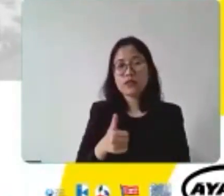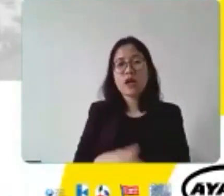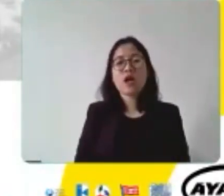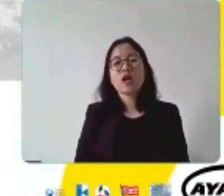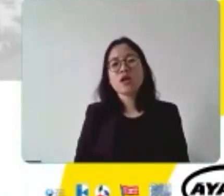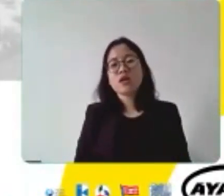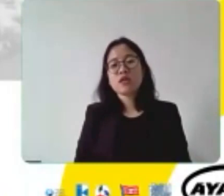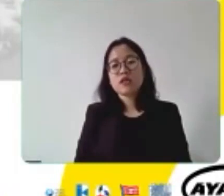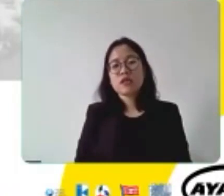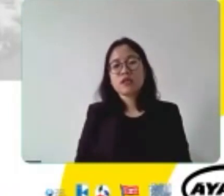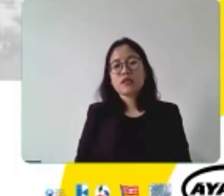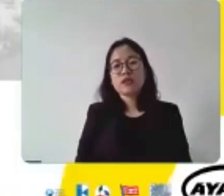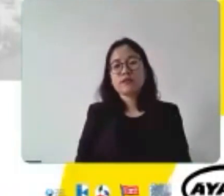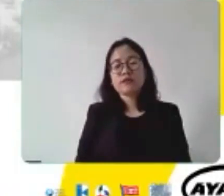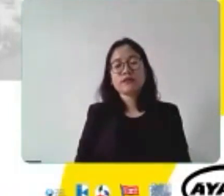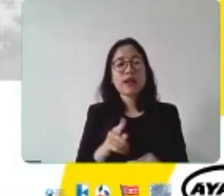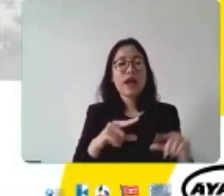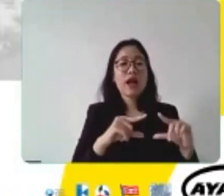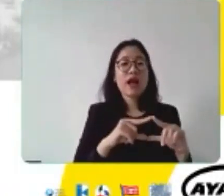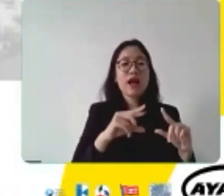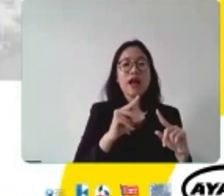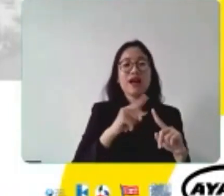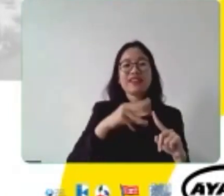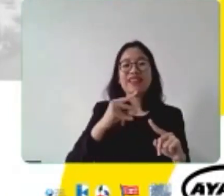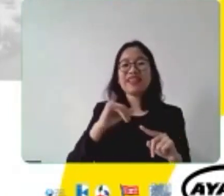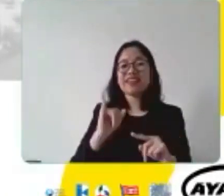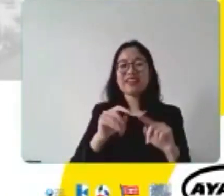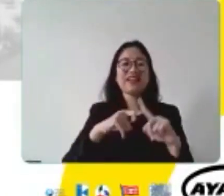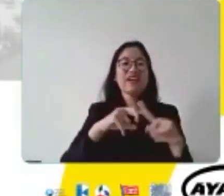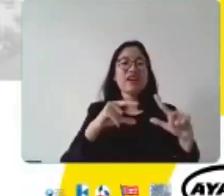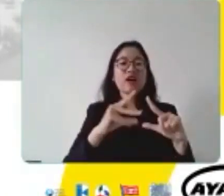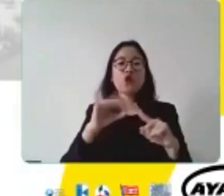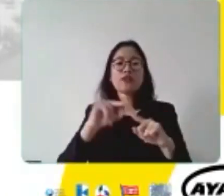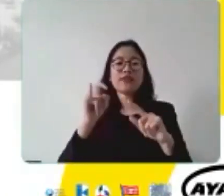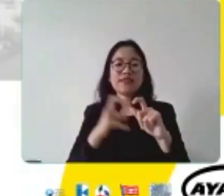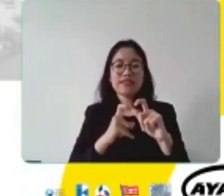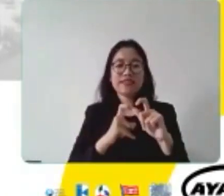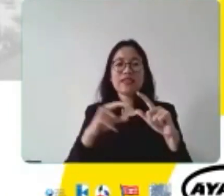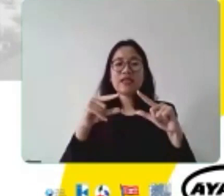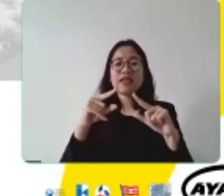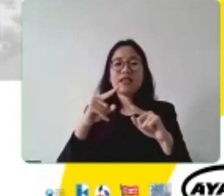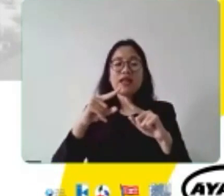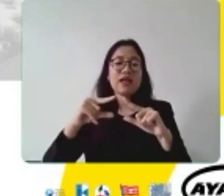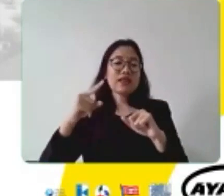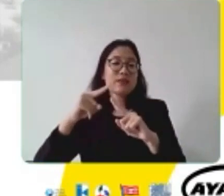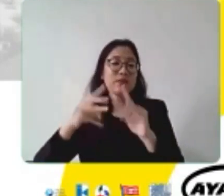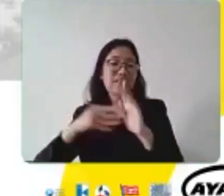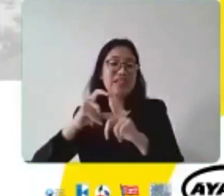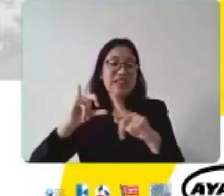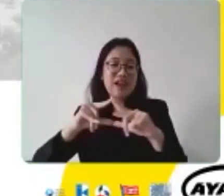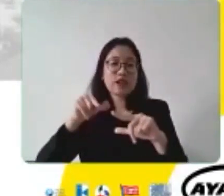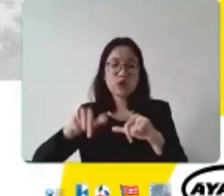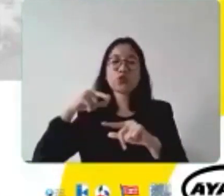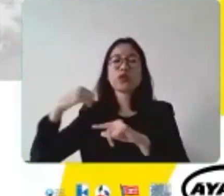that they're more likely to have heart attacks later in life. Next